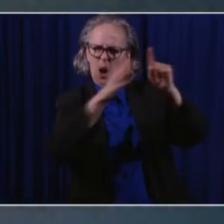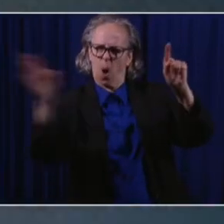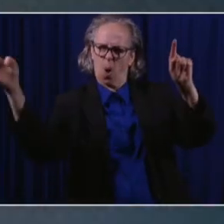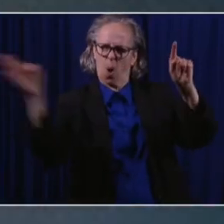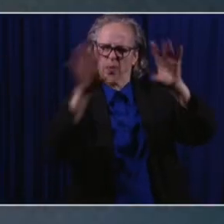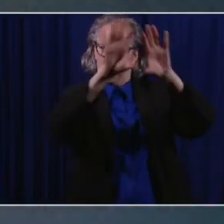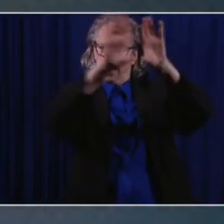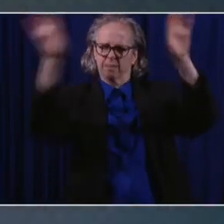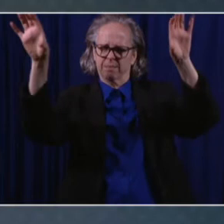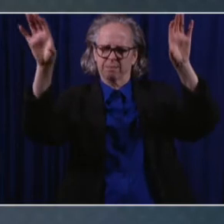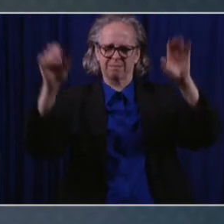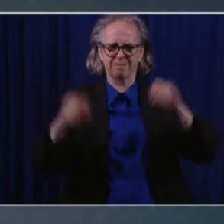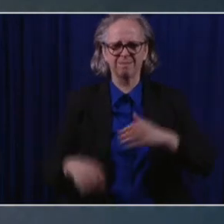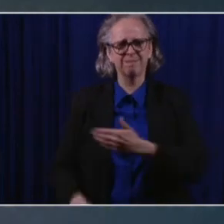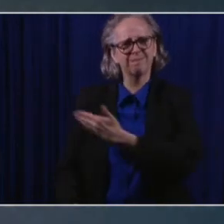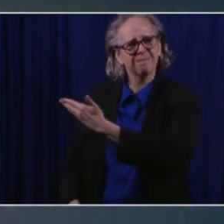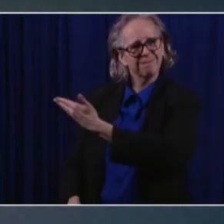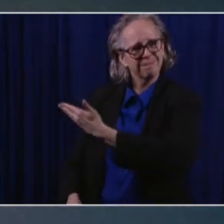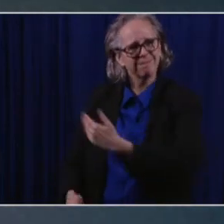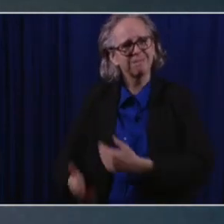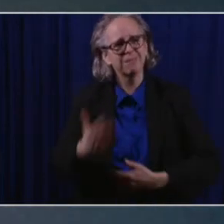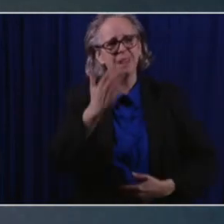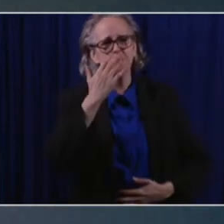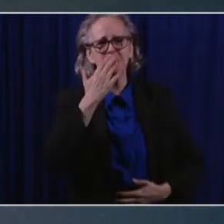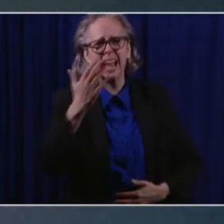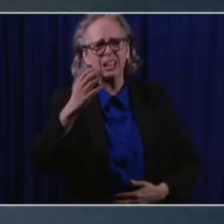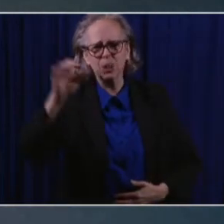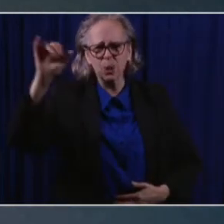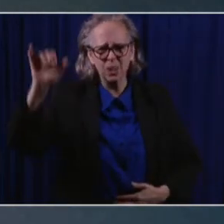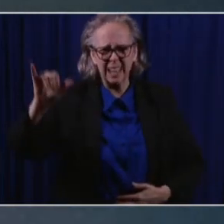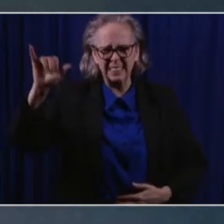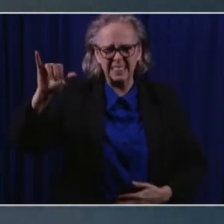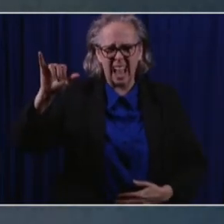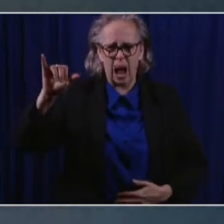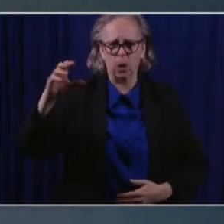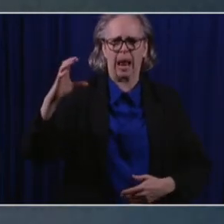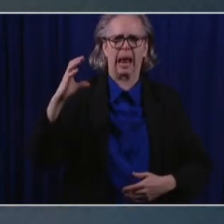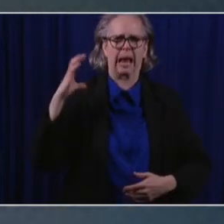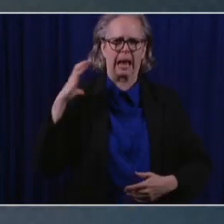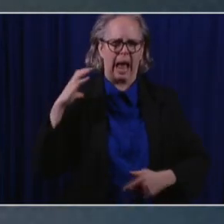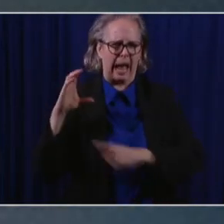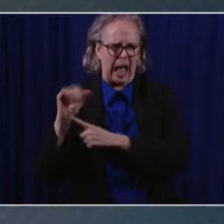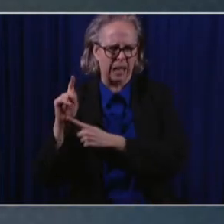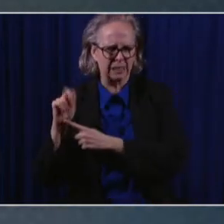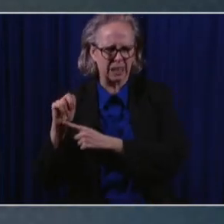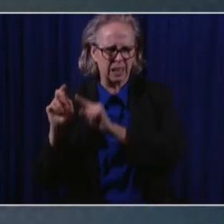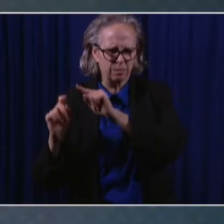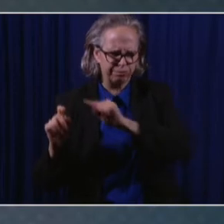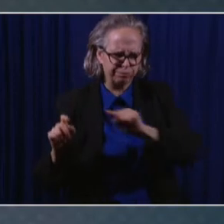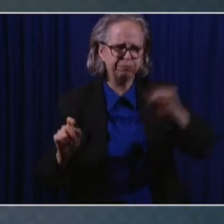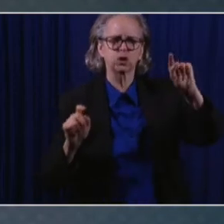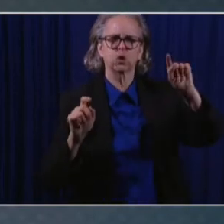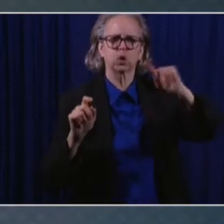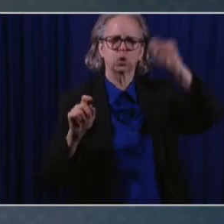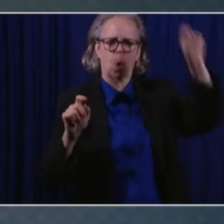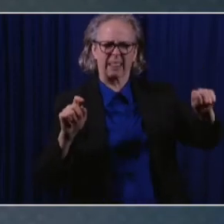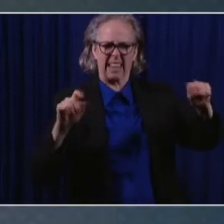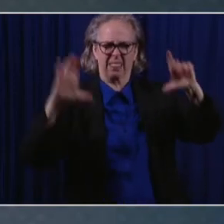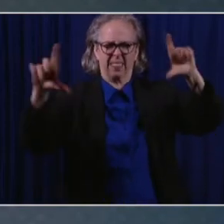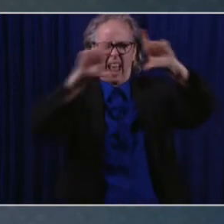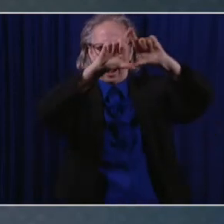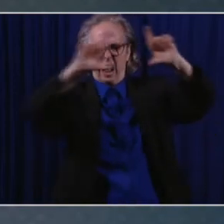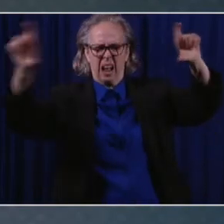Youngstown, Toledo, and south to Canton area, it's about 50% of the population of the state in terms of the area